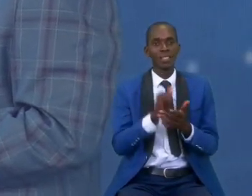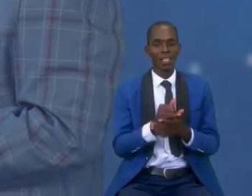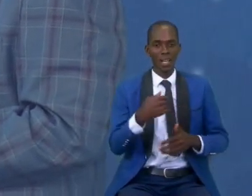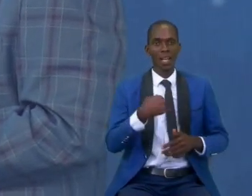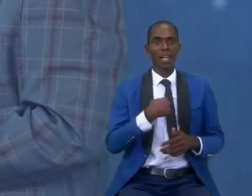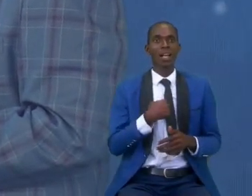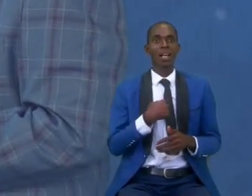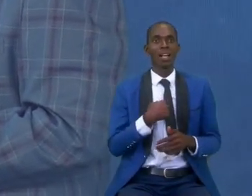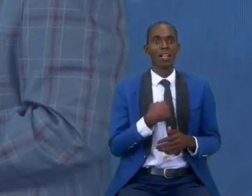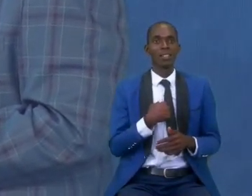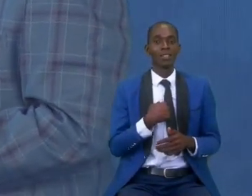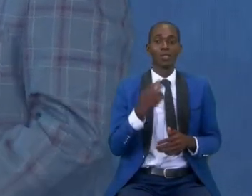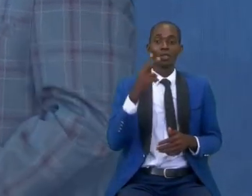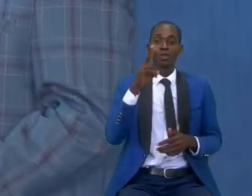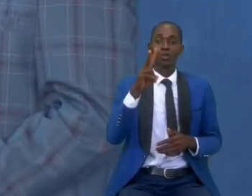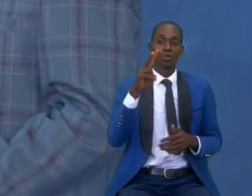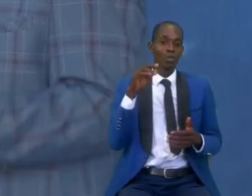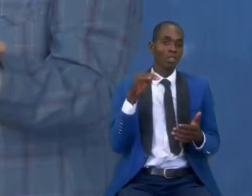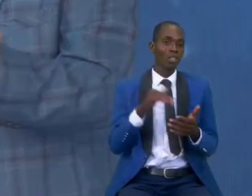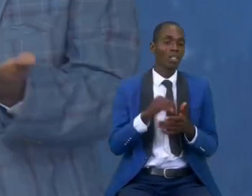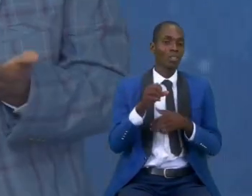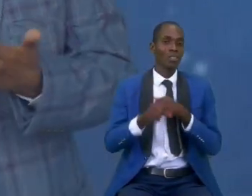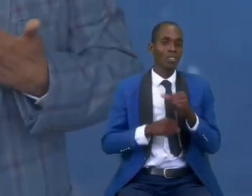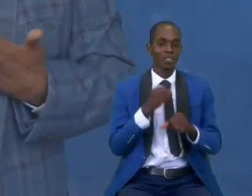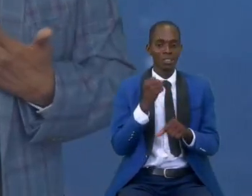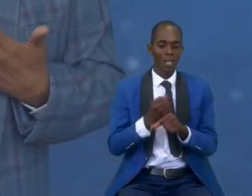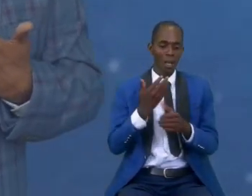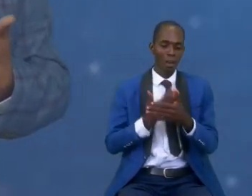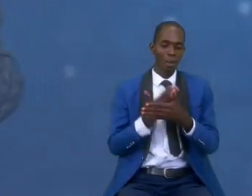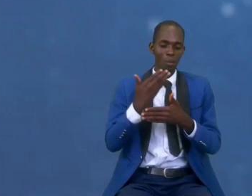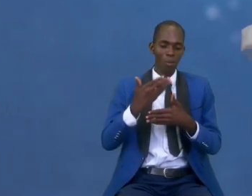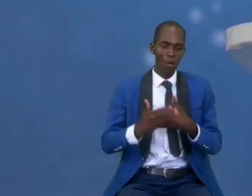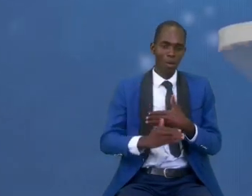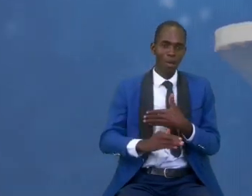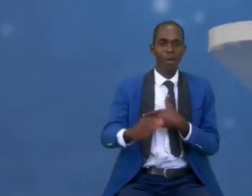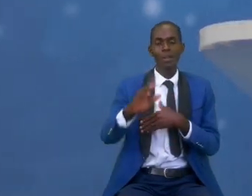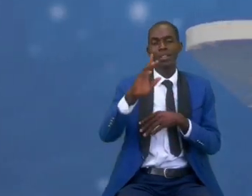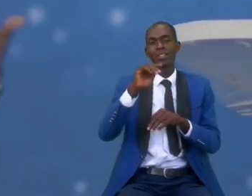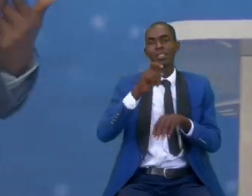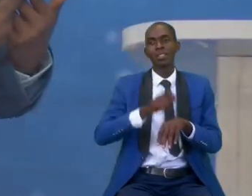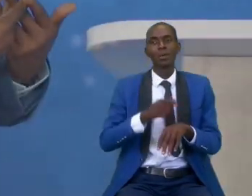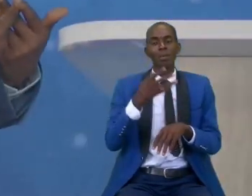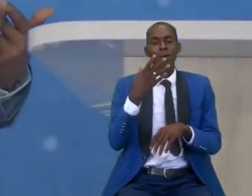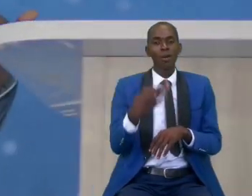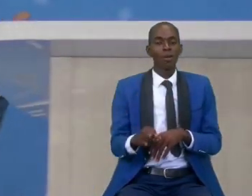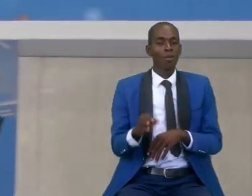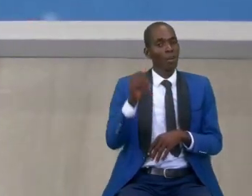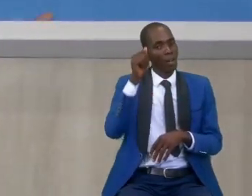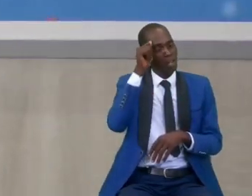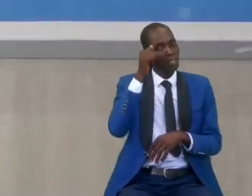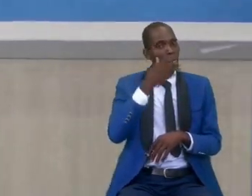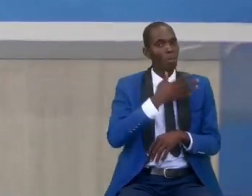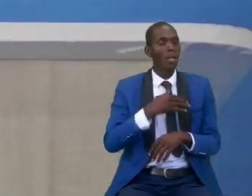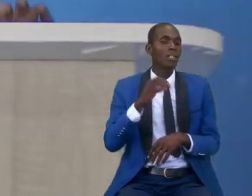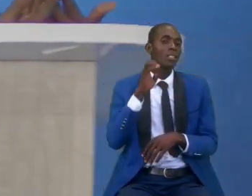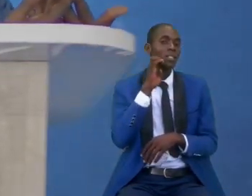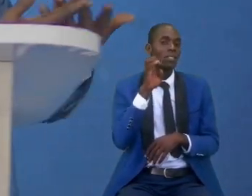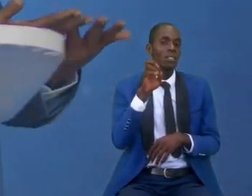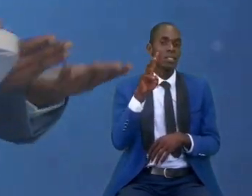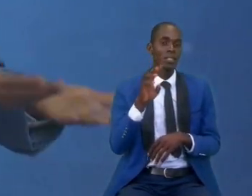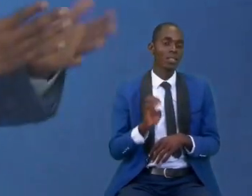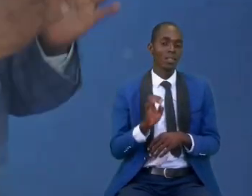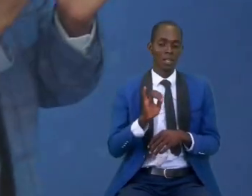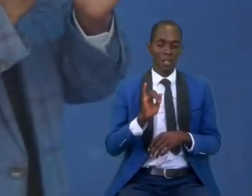beyond the time of Adam and Eve, I am wonderfully and I'm